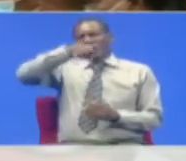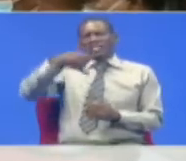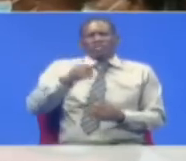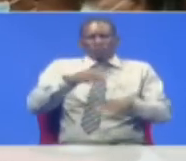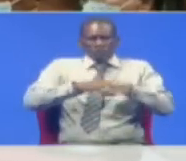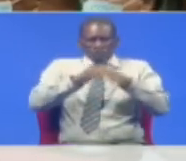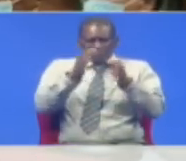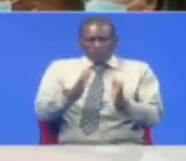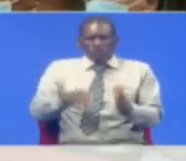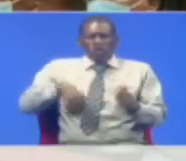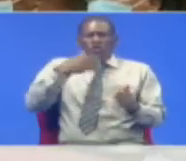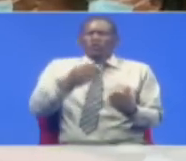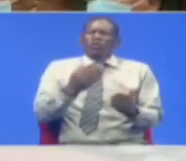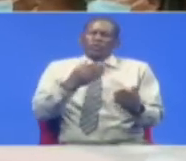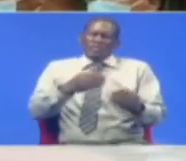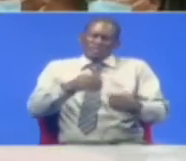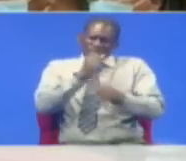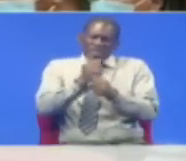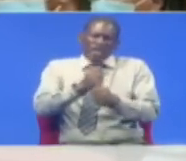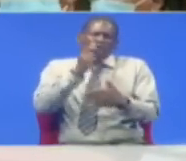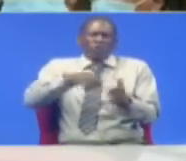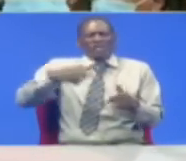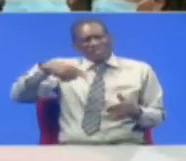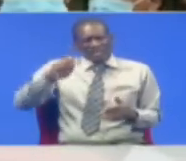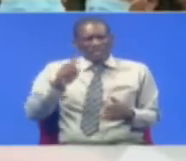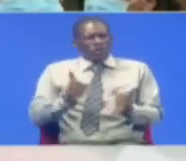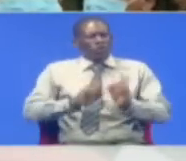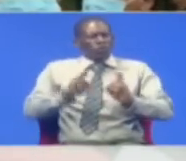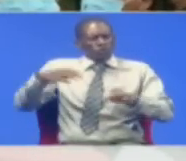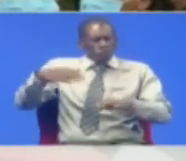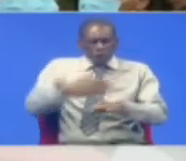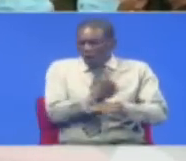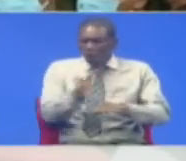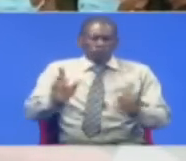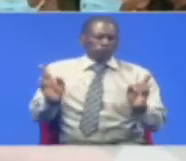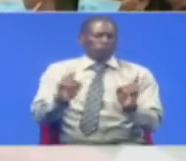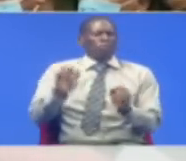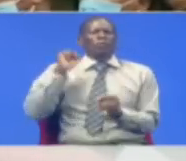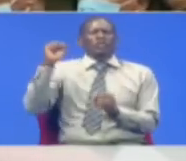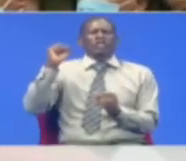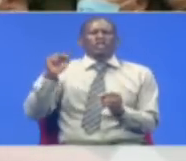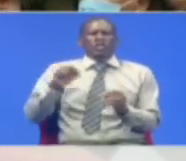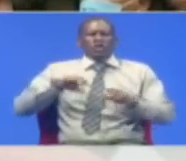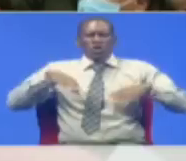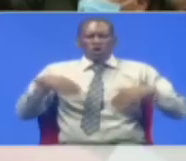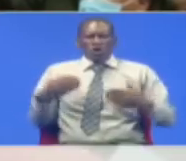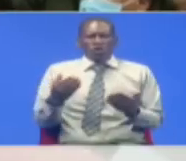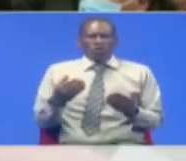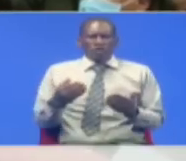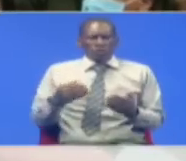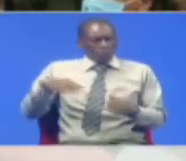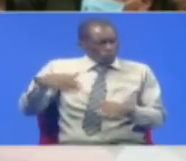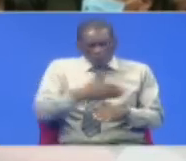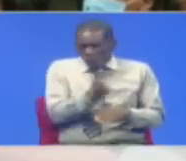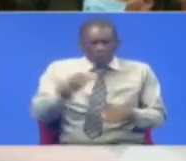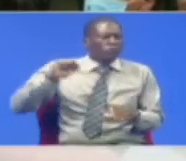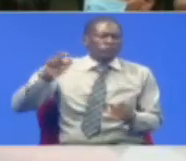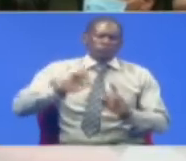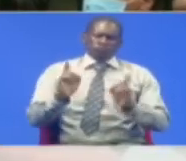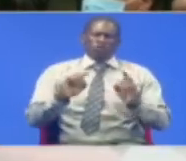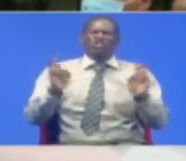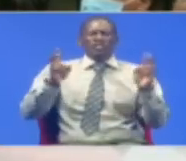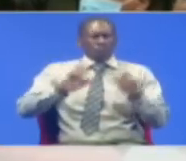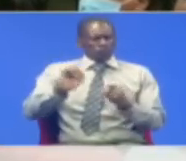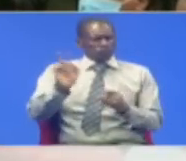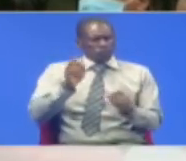what is right. He was not wobbling around politically, neither would he wobble on issues which are